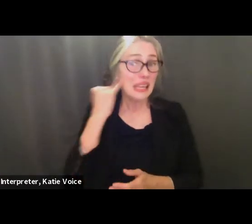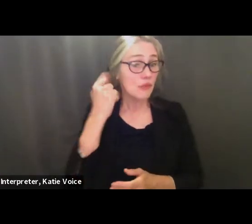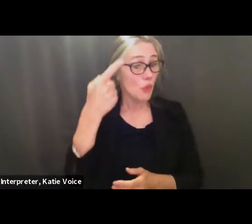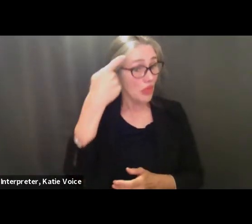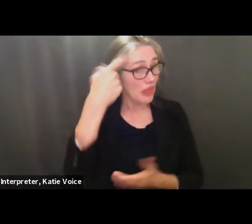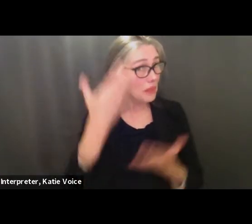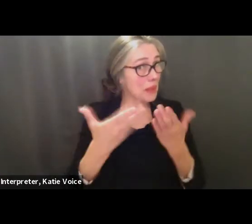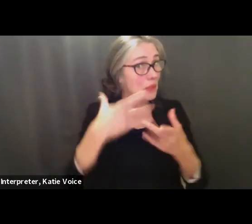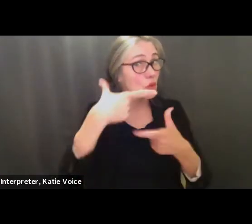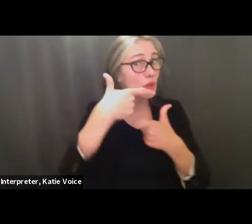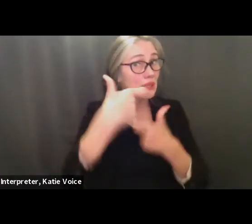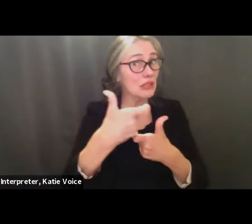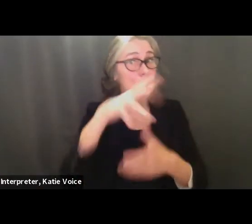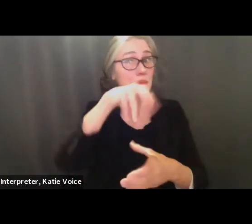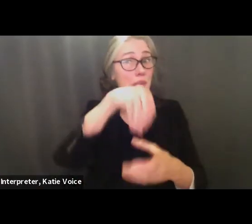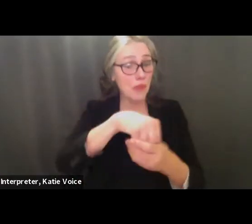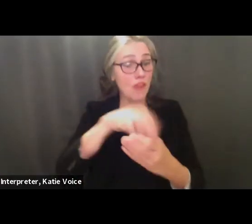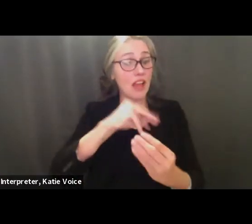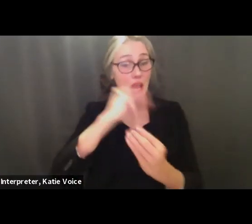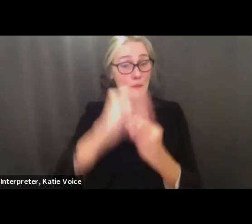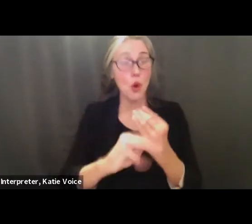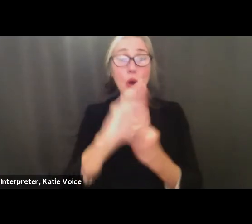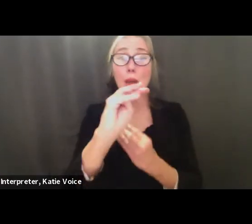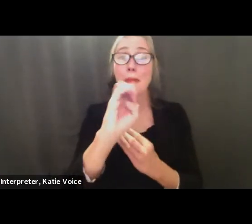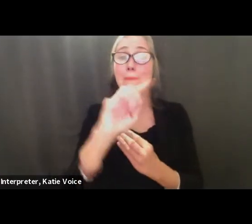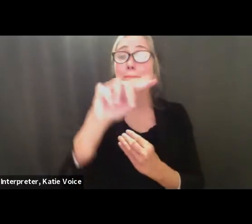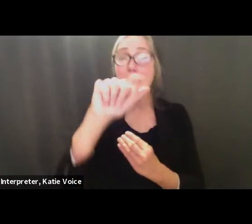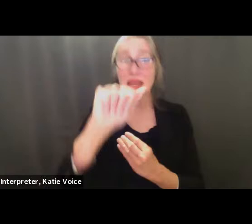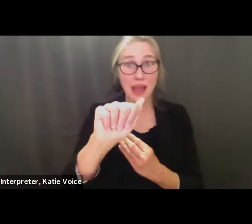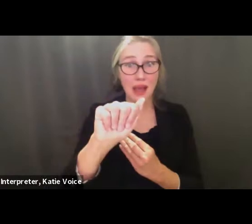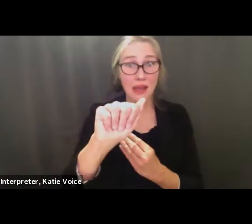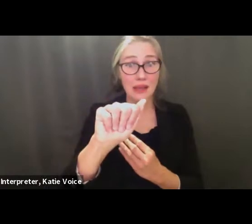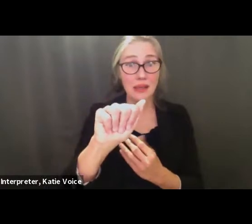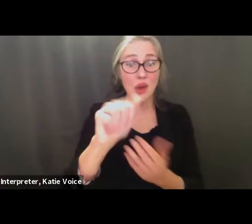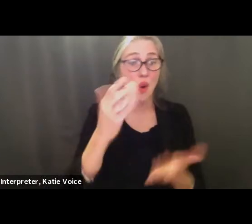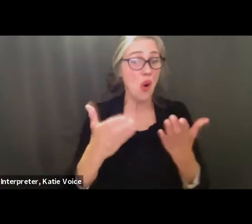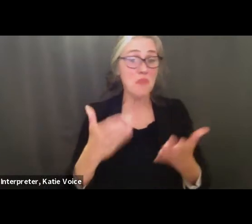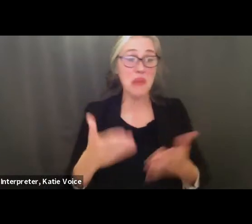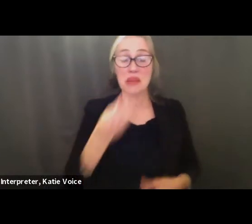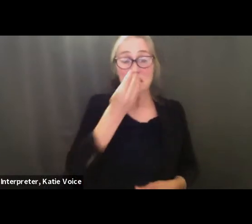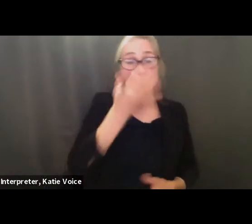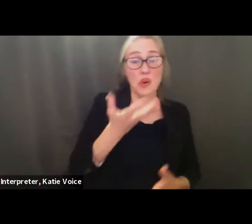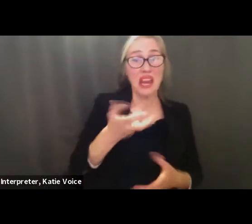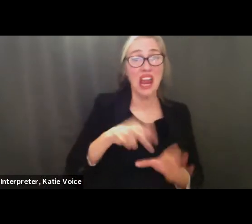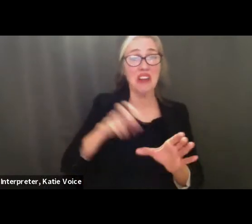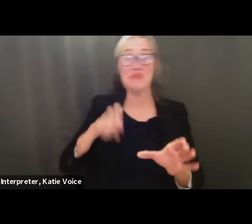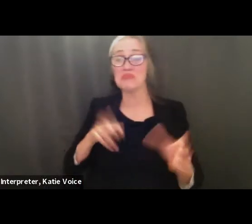mismos sin la presión y sin ser